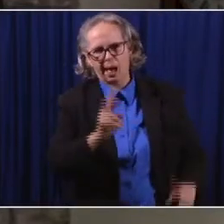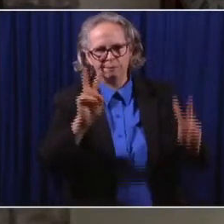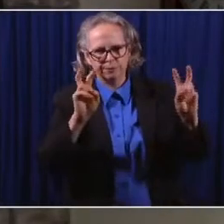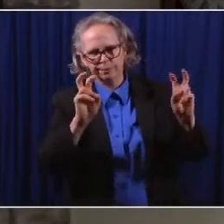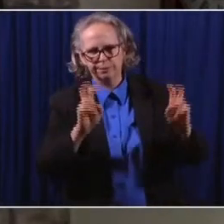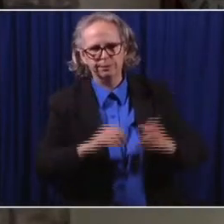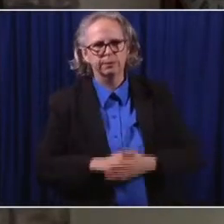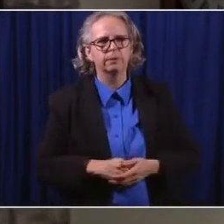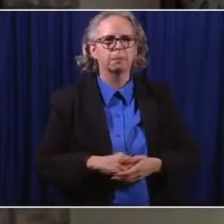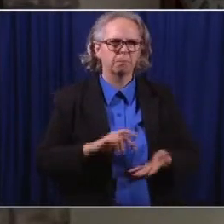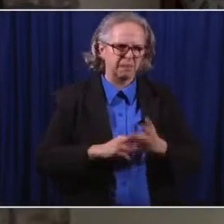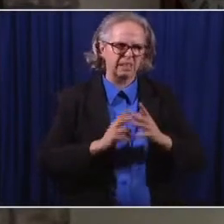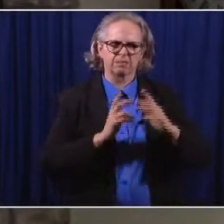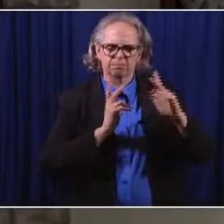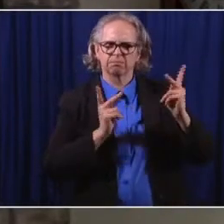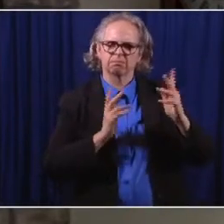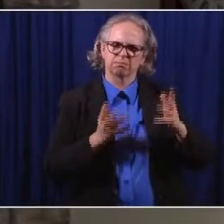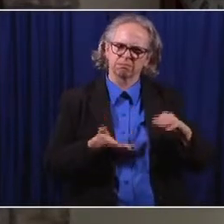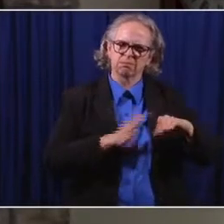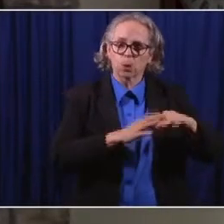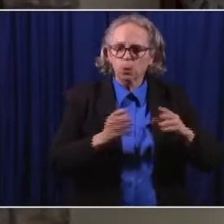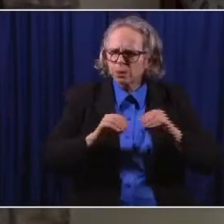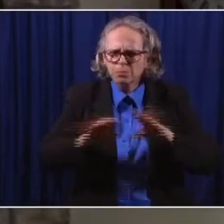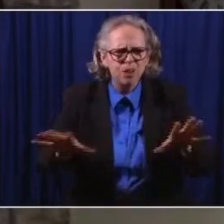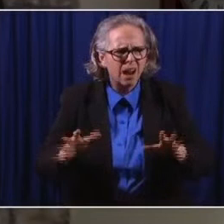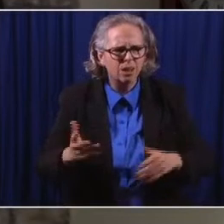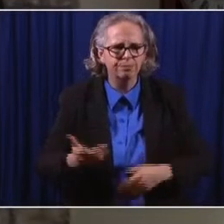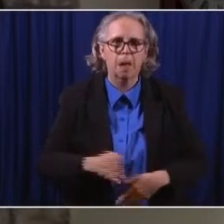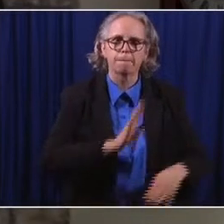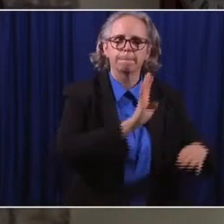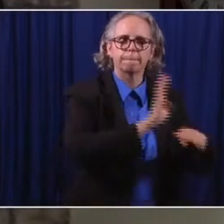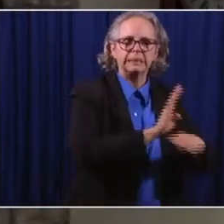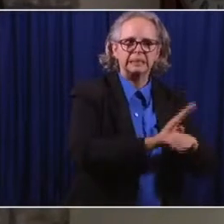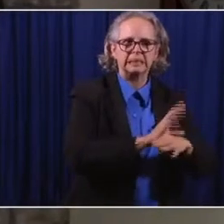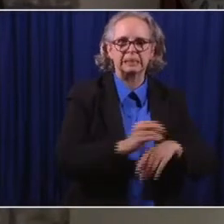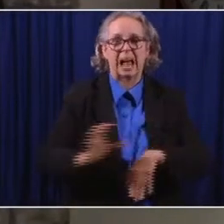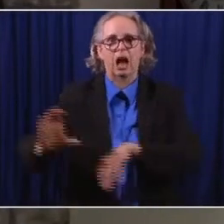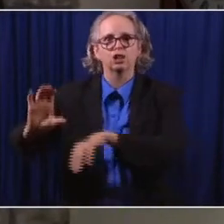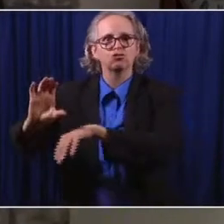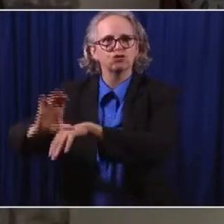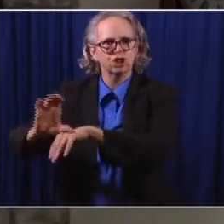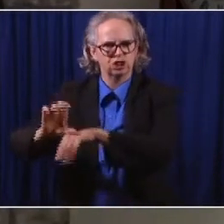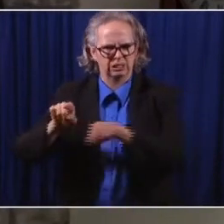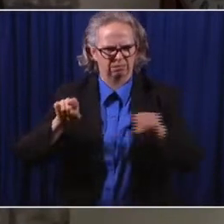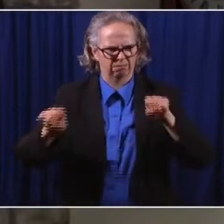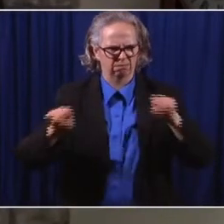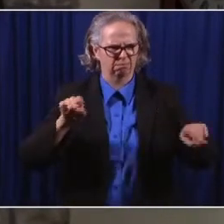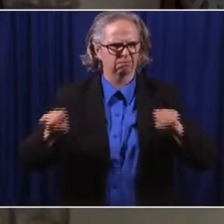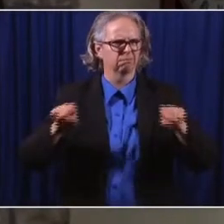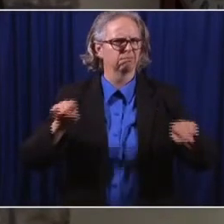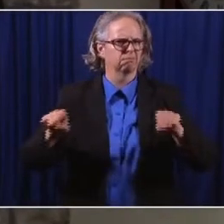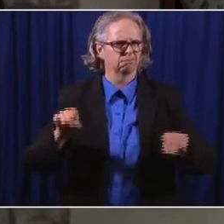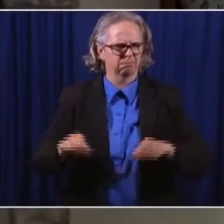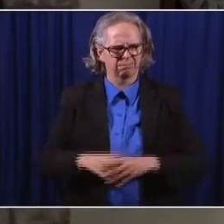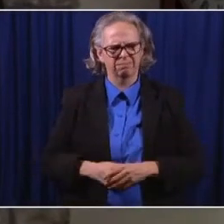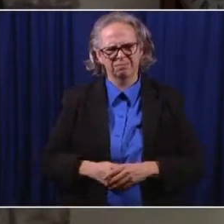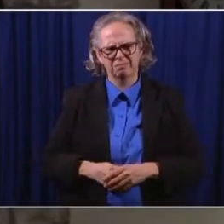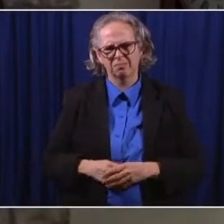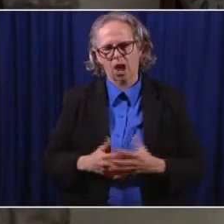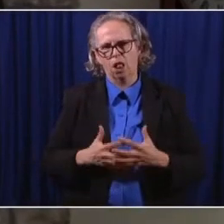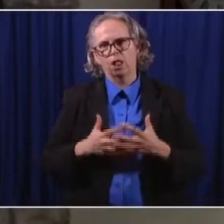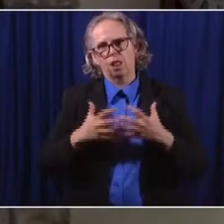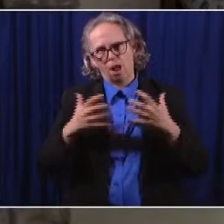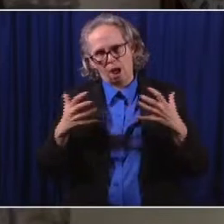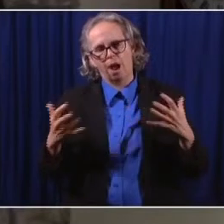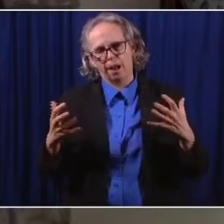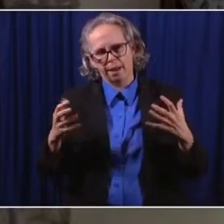county has had several outbreaks in business and churches. There also is a large long-term care facility outbreak. The